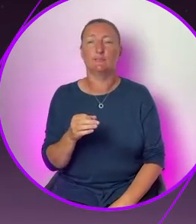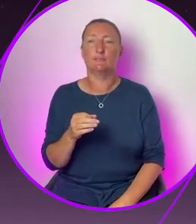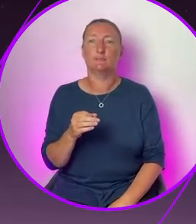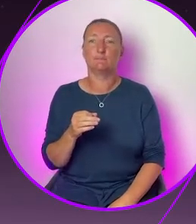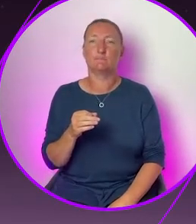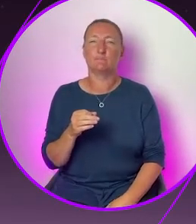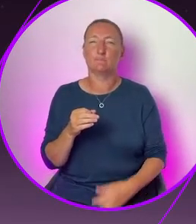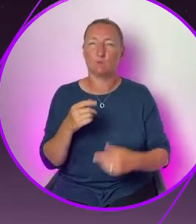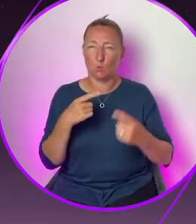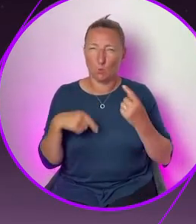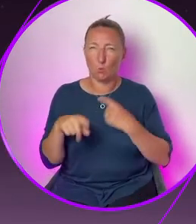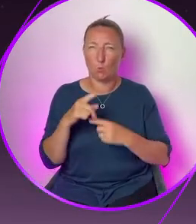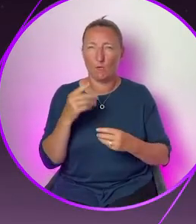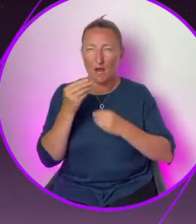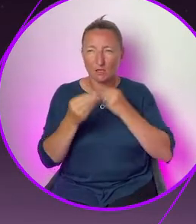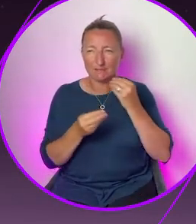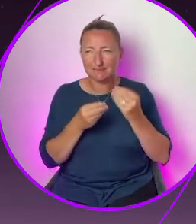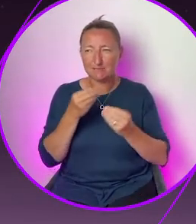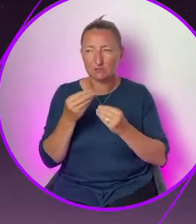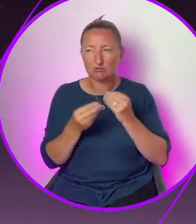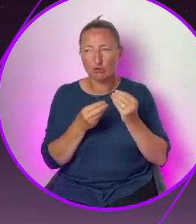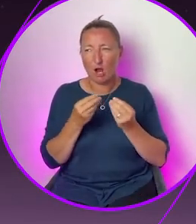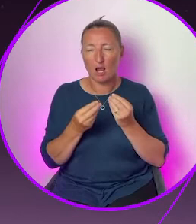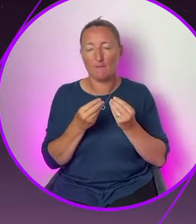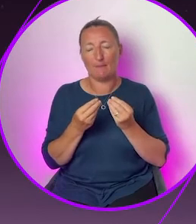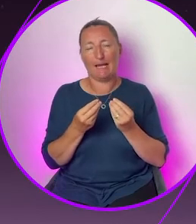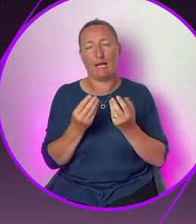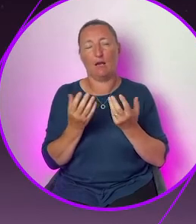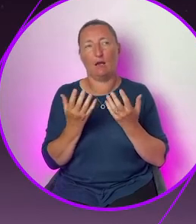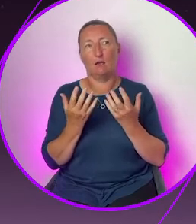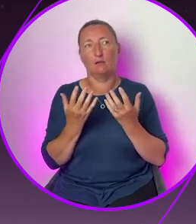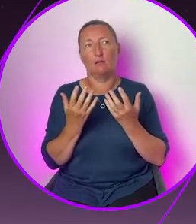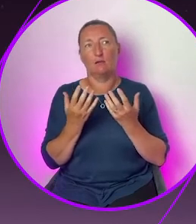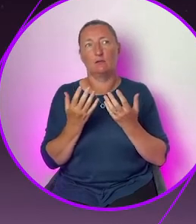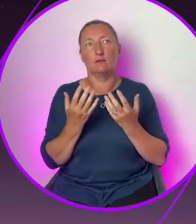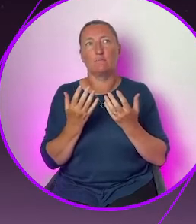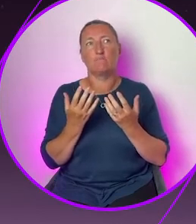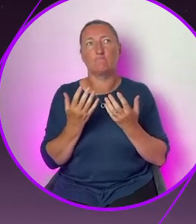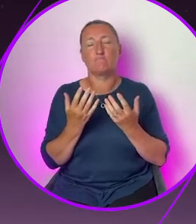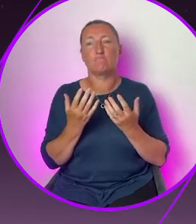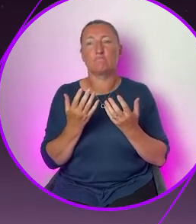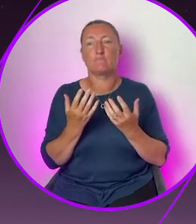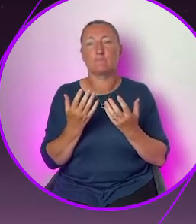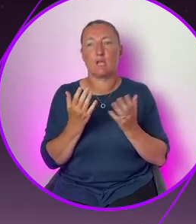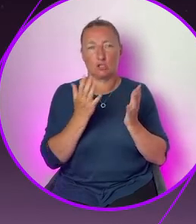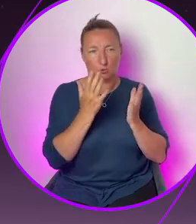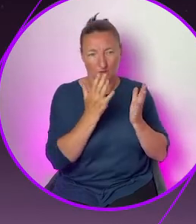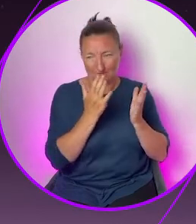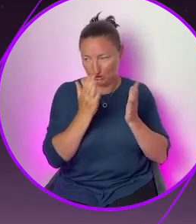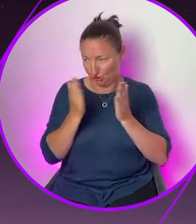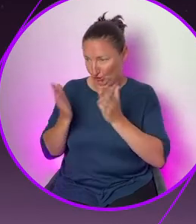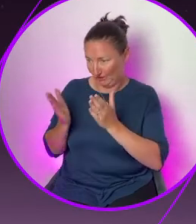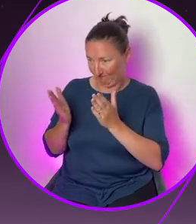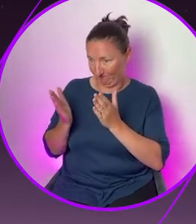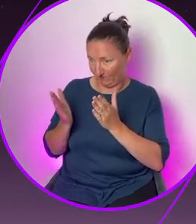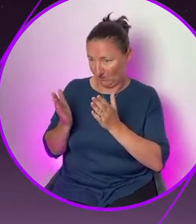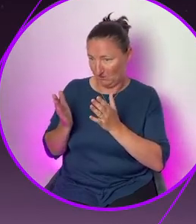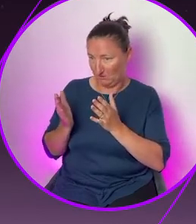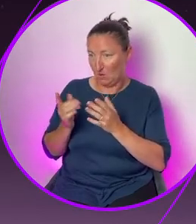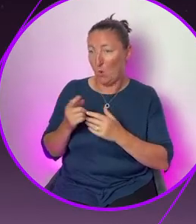this is somewhat, it's in part based on shifts of which we're aware within